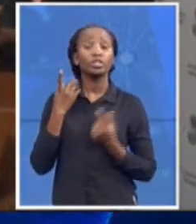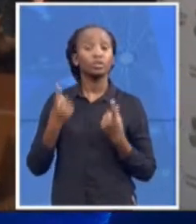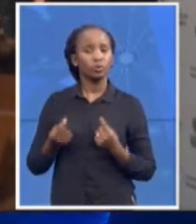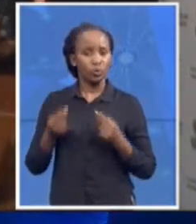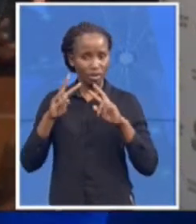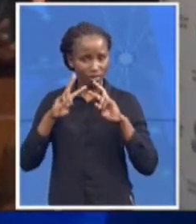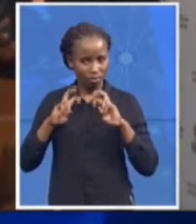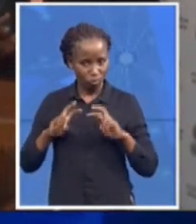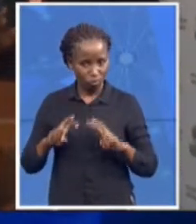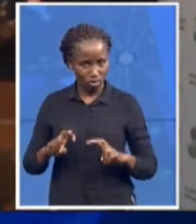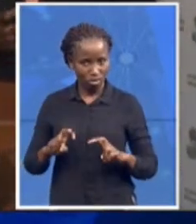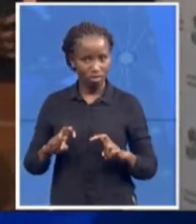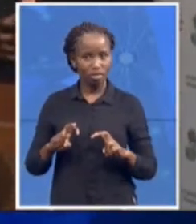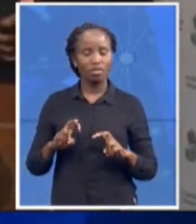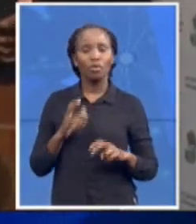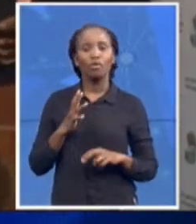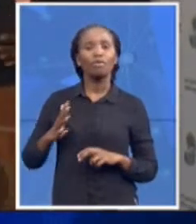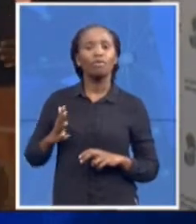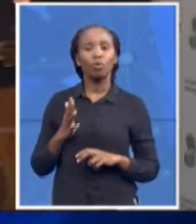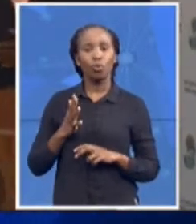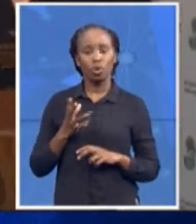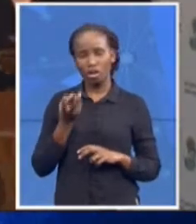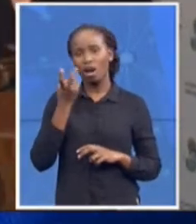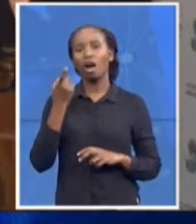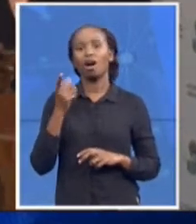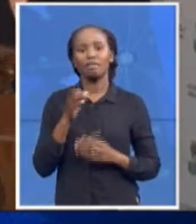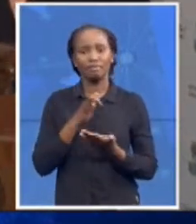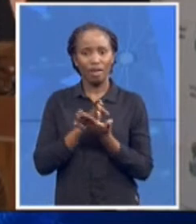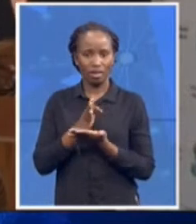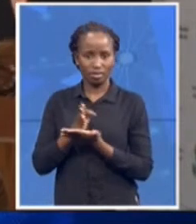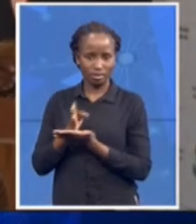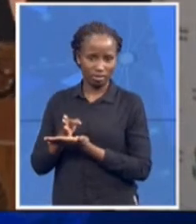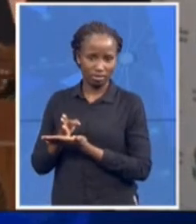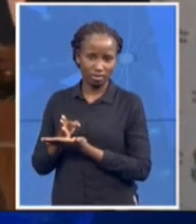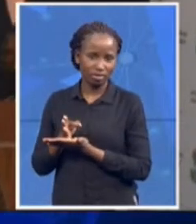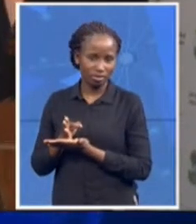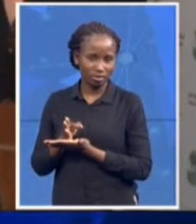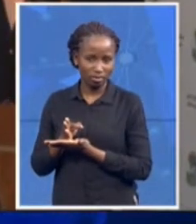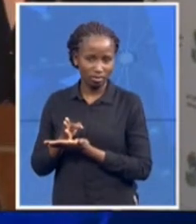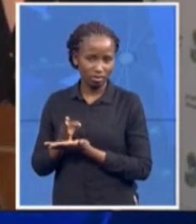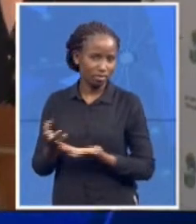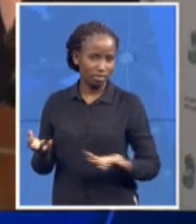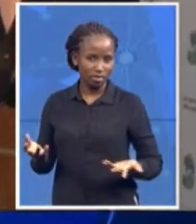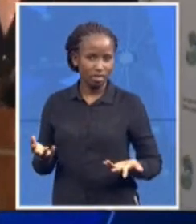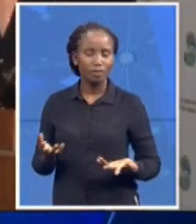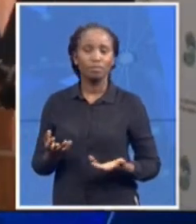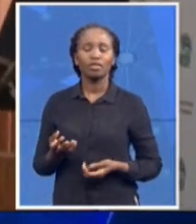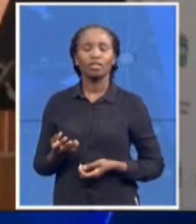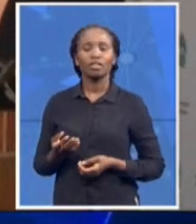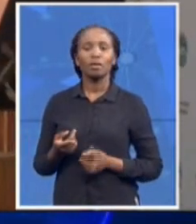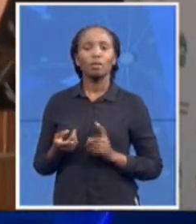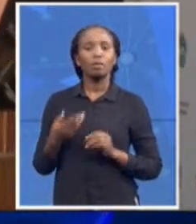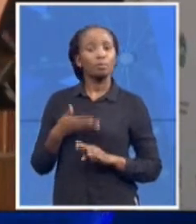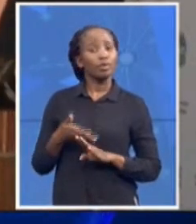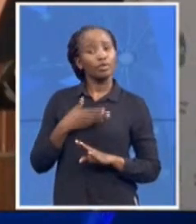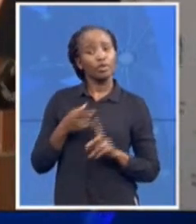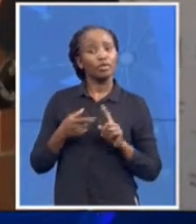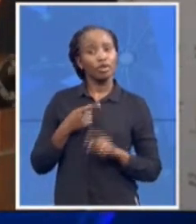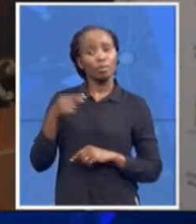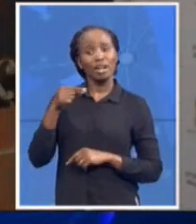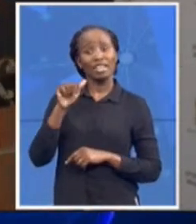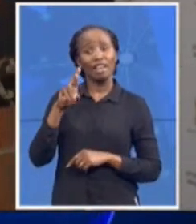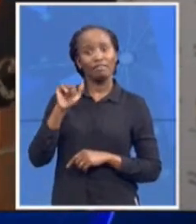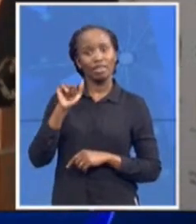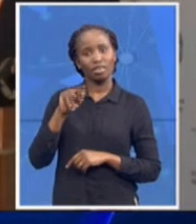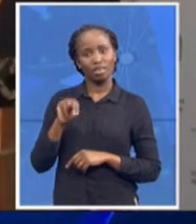facts. And what is raised by Gavin here is beyond your tangible facts that you would find